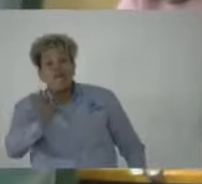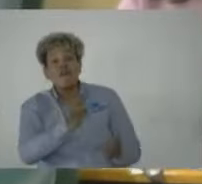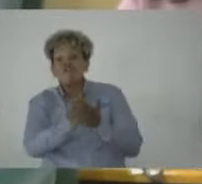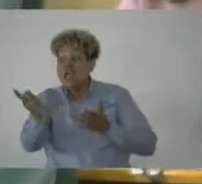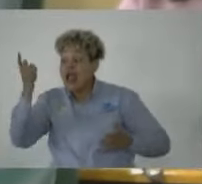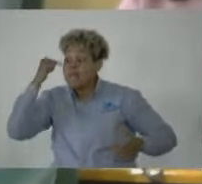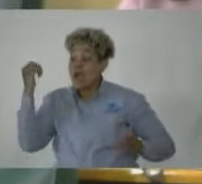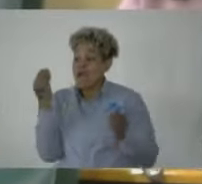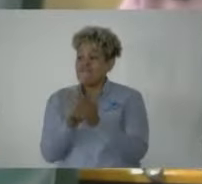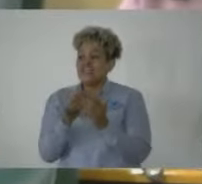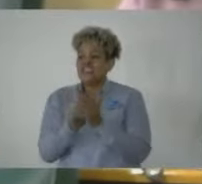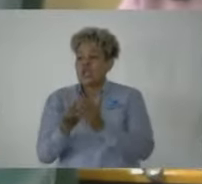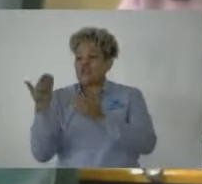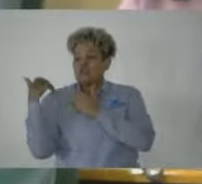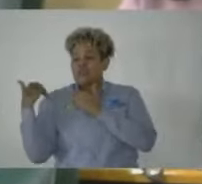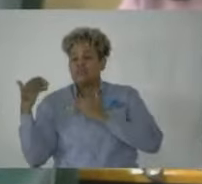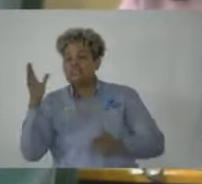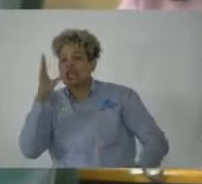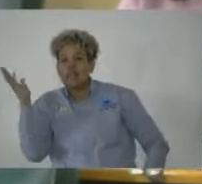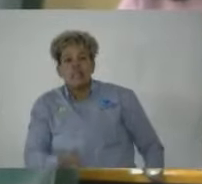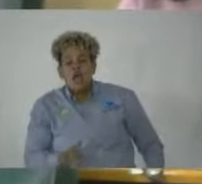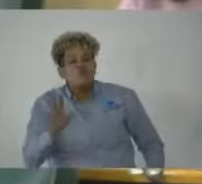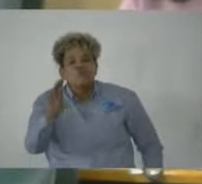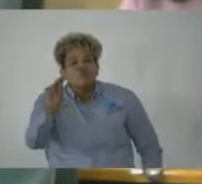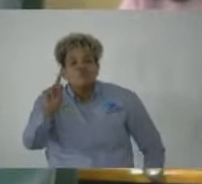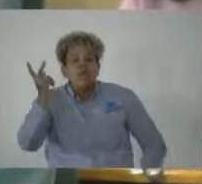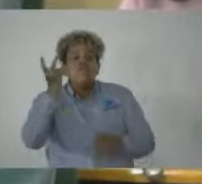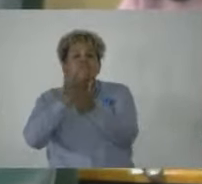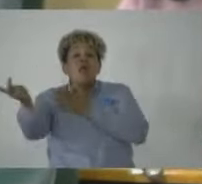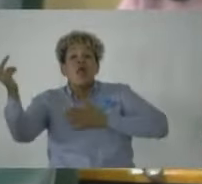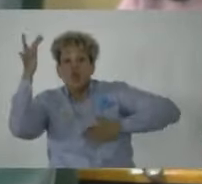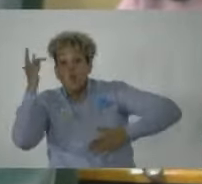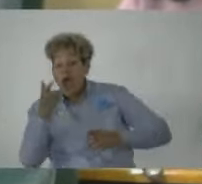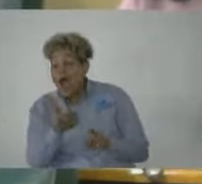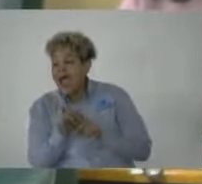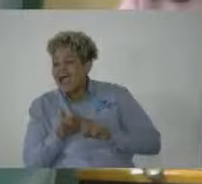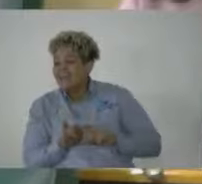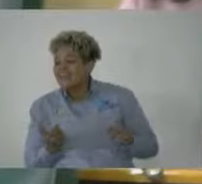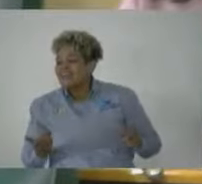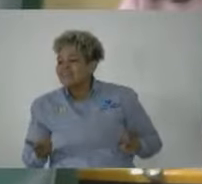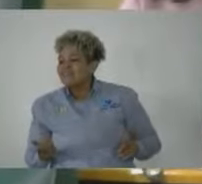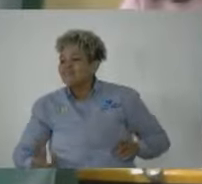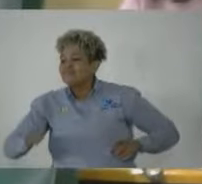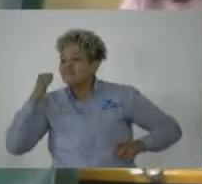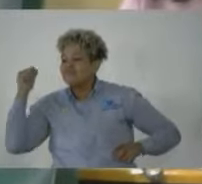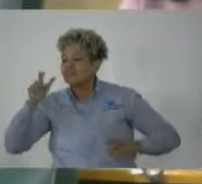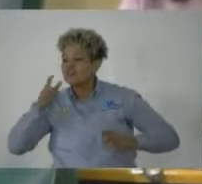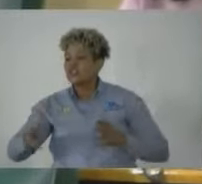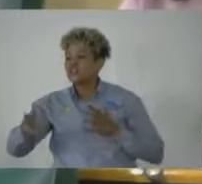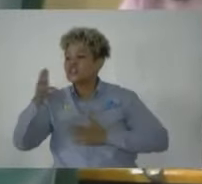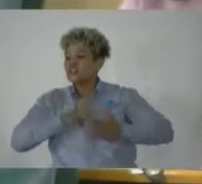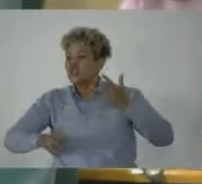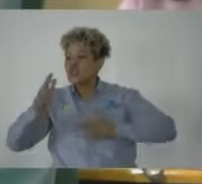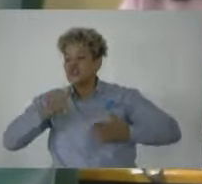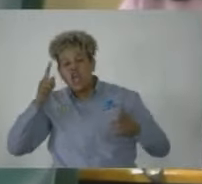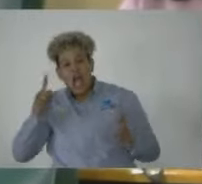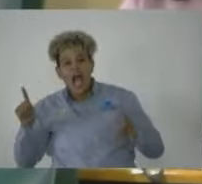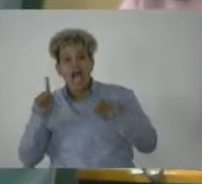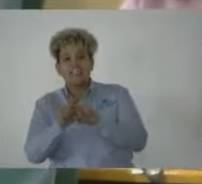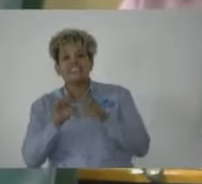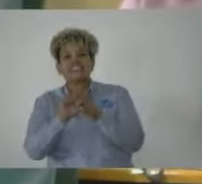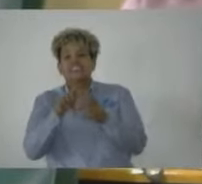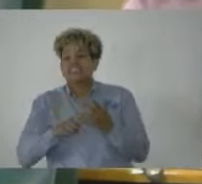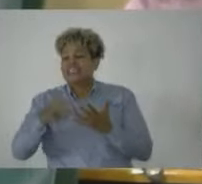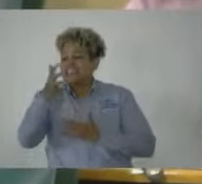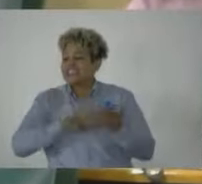because fiscal responsibility was absent. It failed, Madam Speaker, because there wasn't the social consensus in the